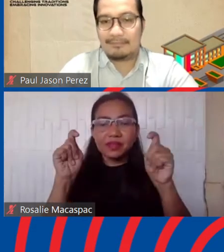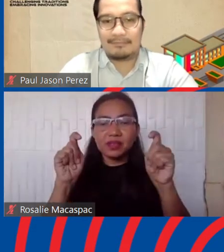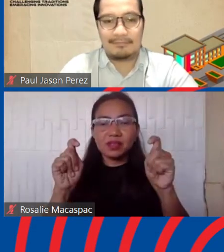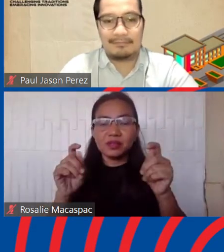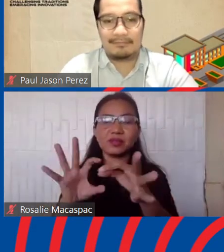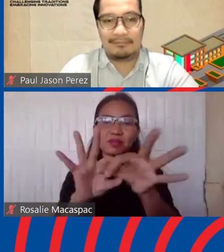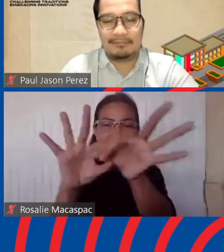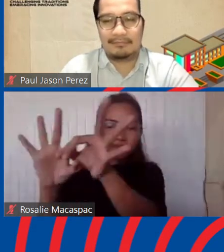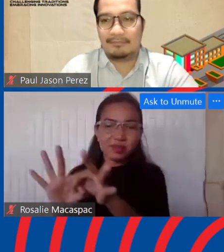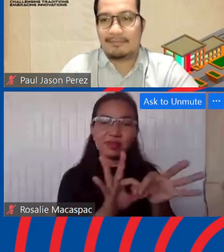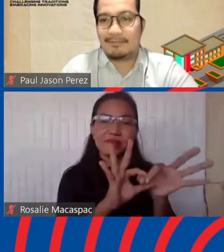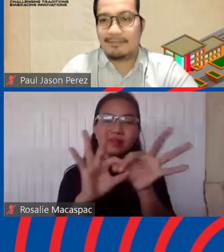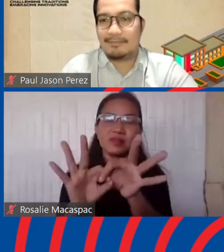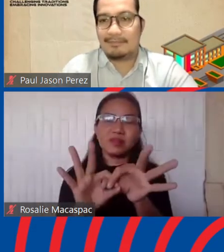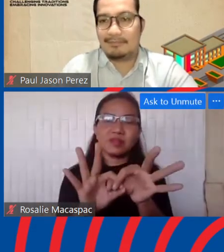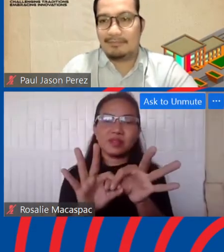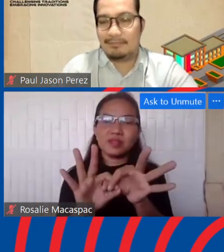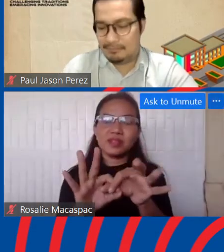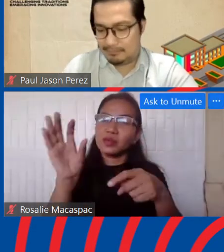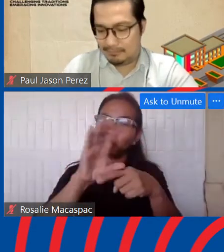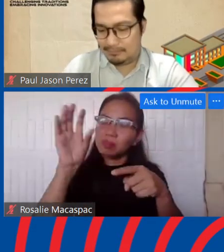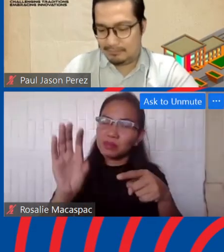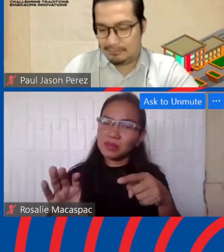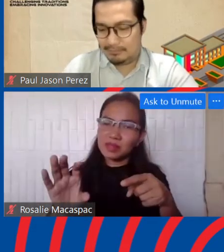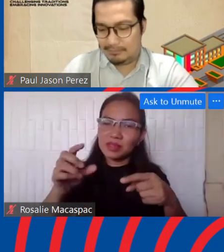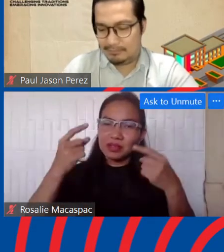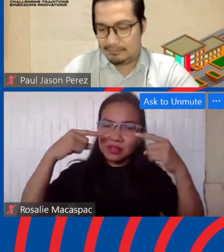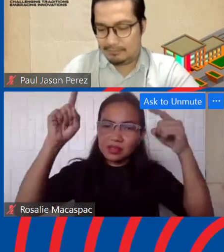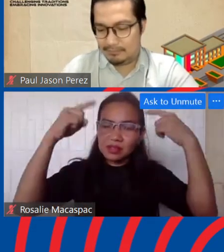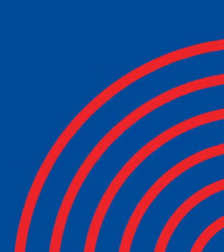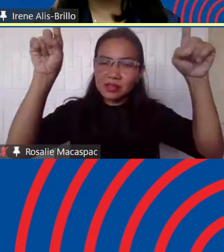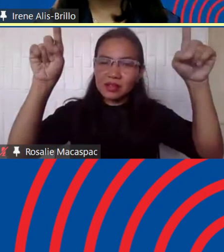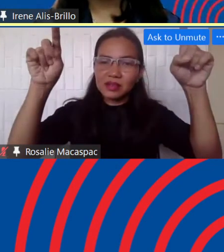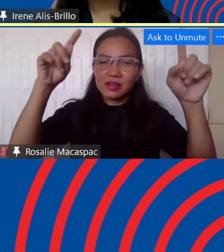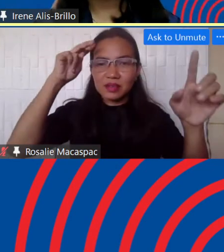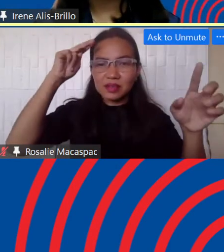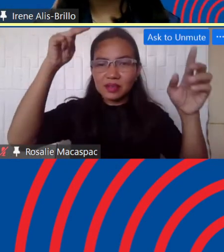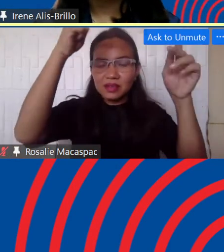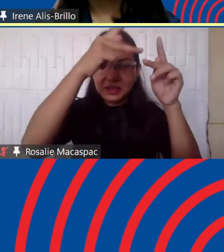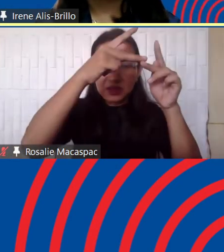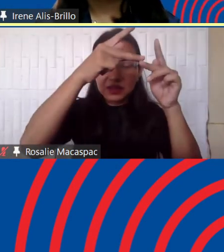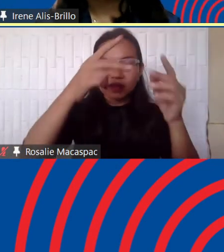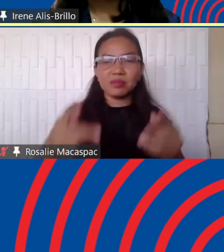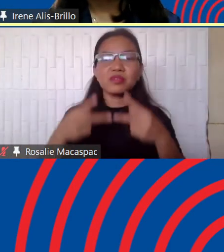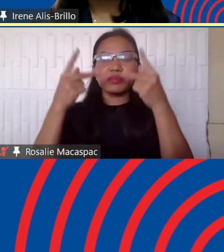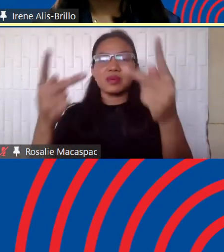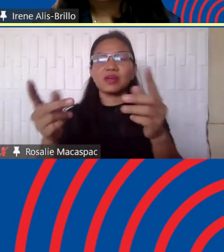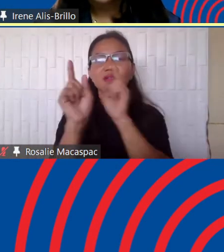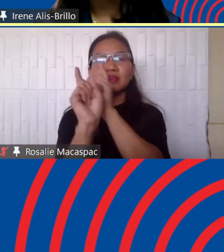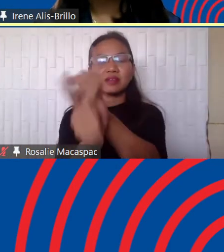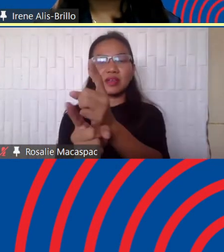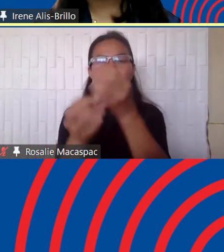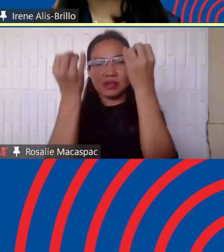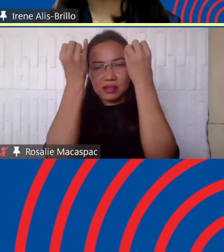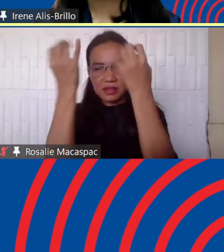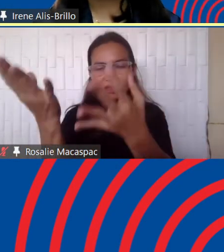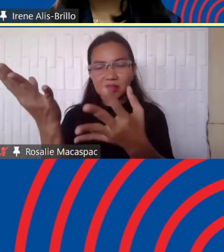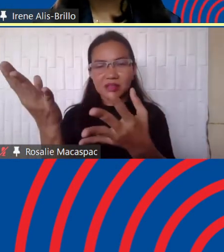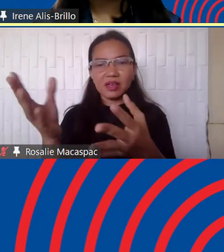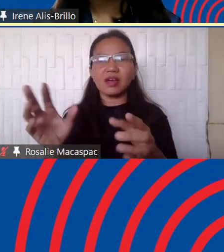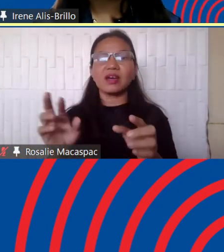in fulfilling our philosophy, that is, to provide the right information at the right